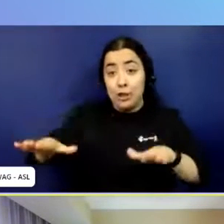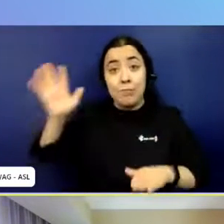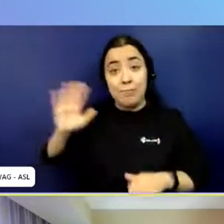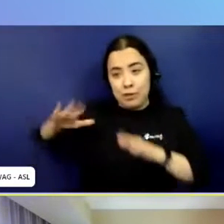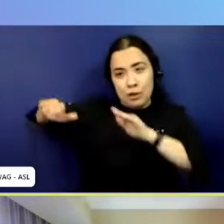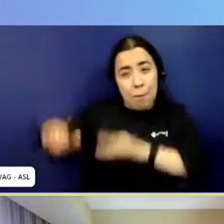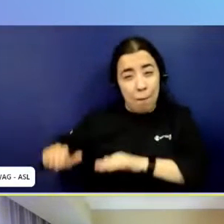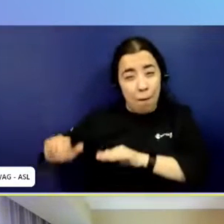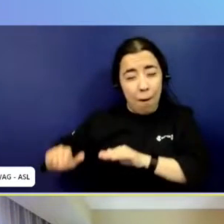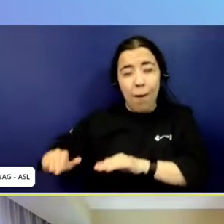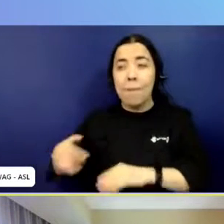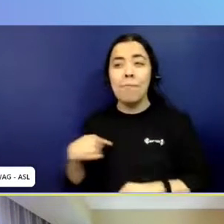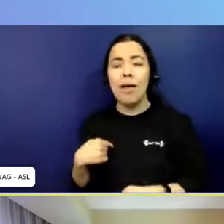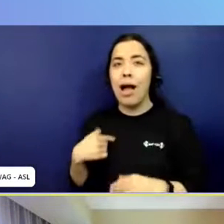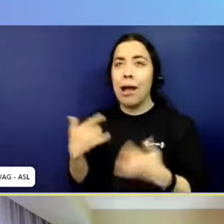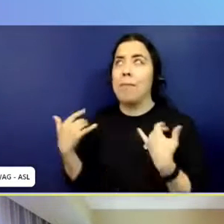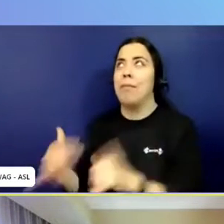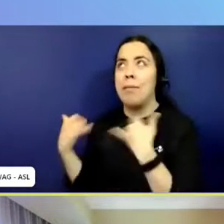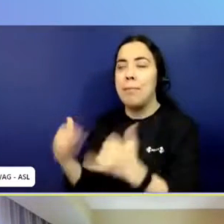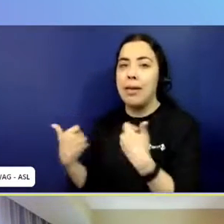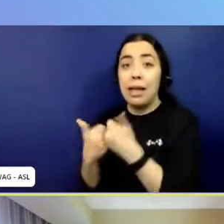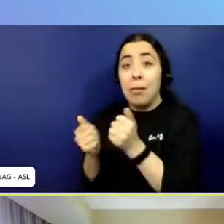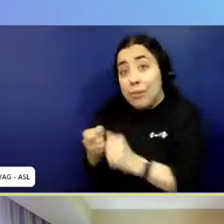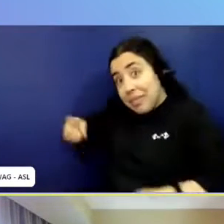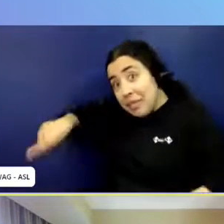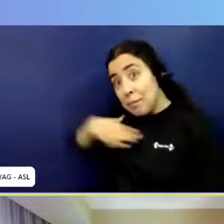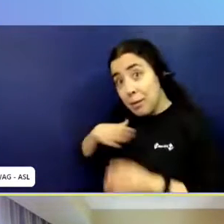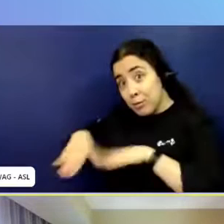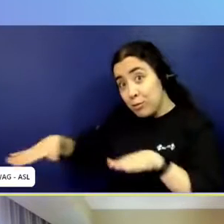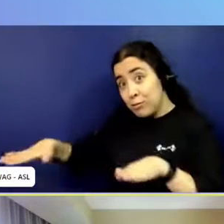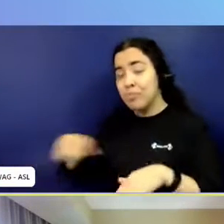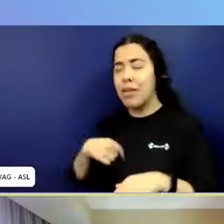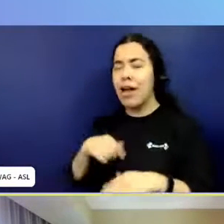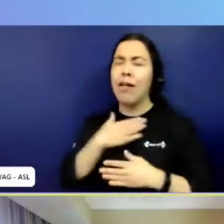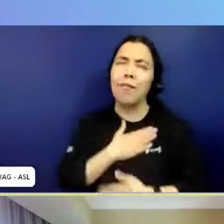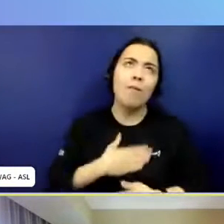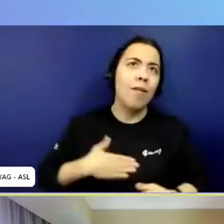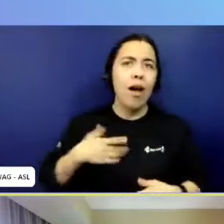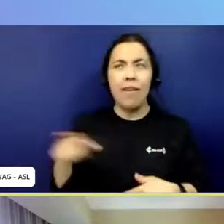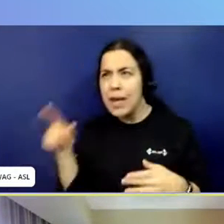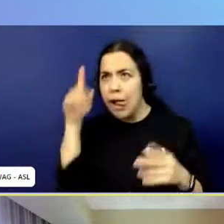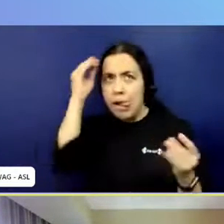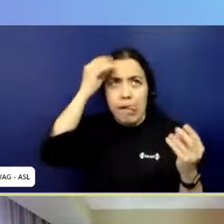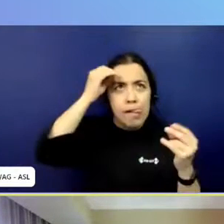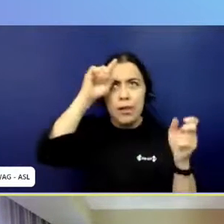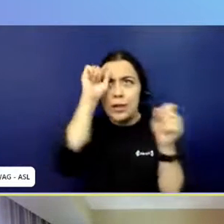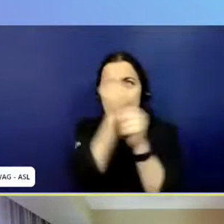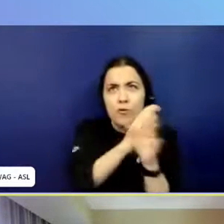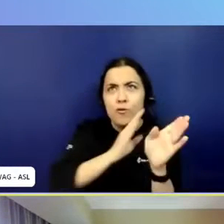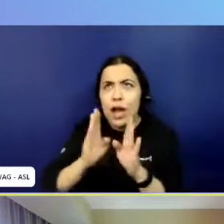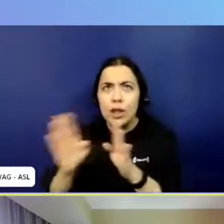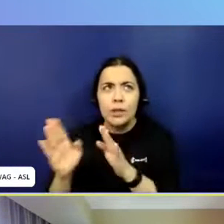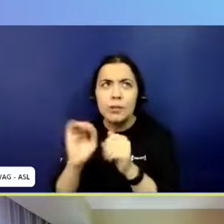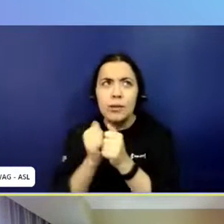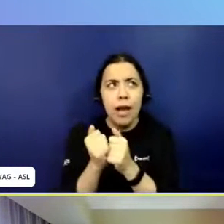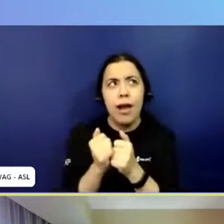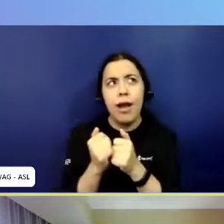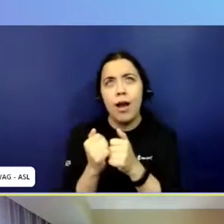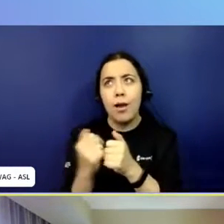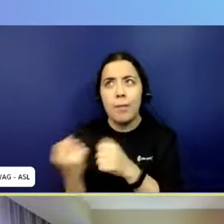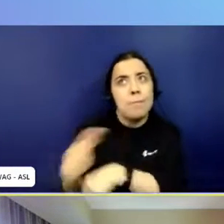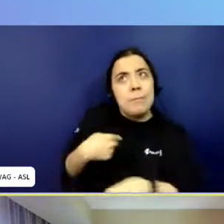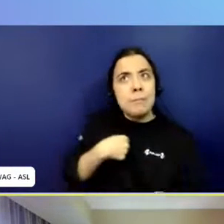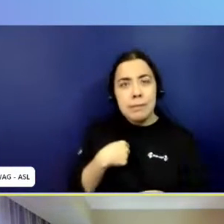small, I loved to play games with them. And I loved watching them strategize how they were going to beat